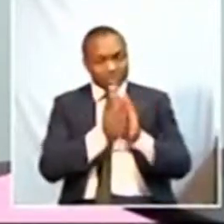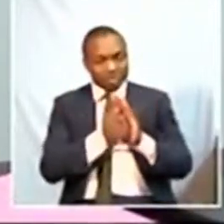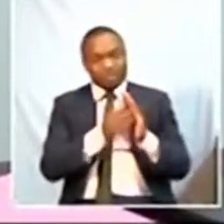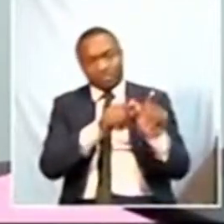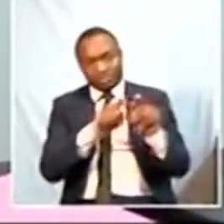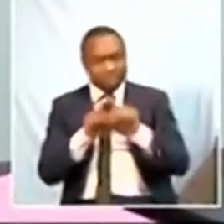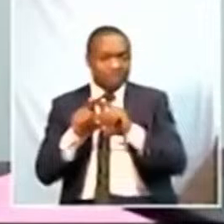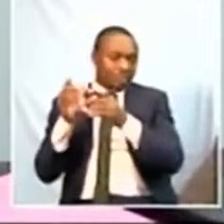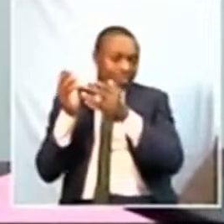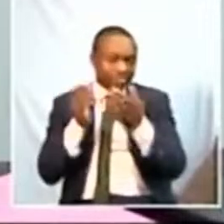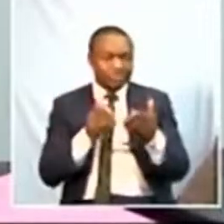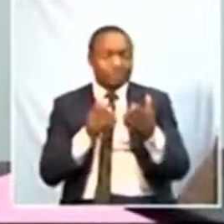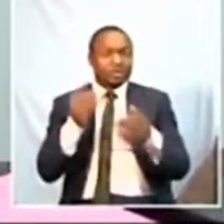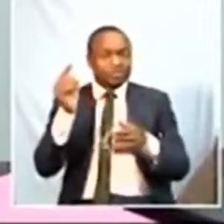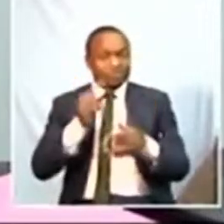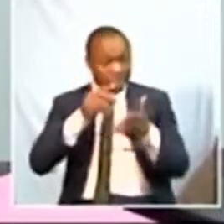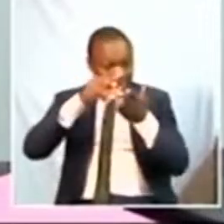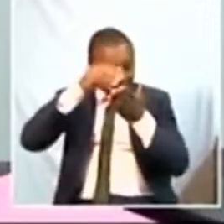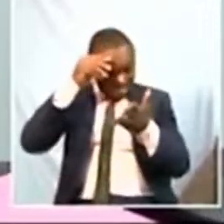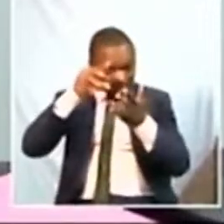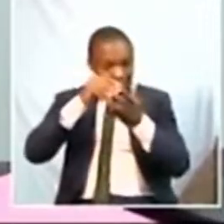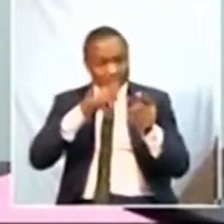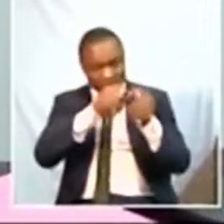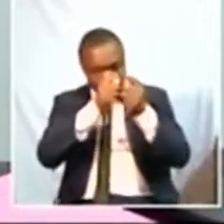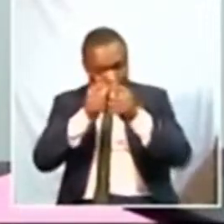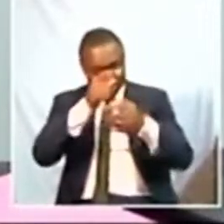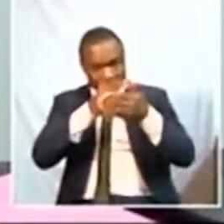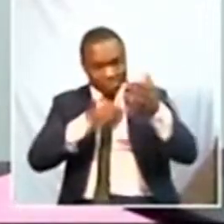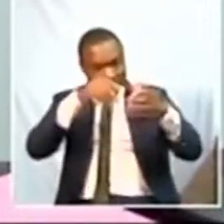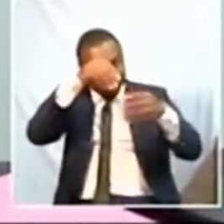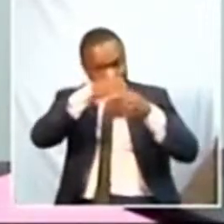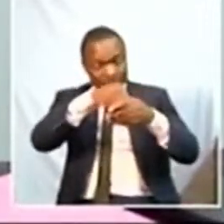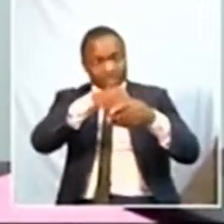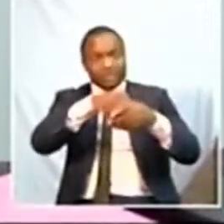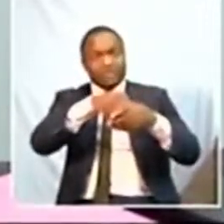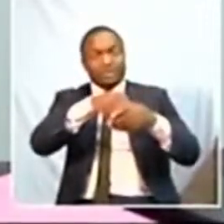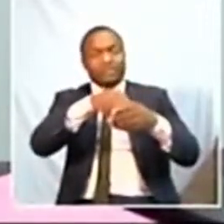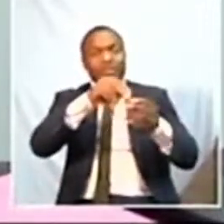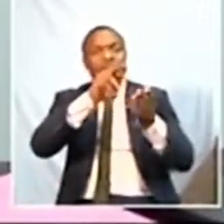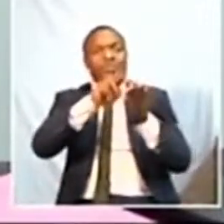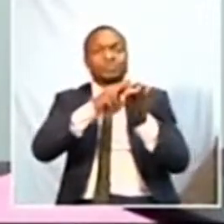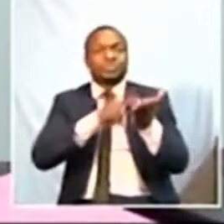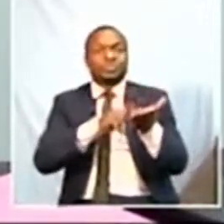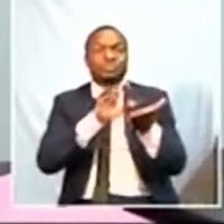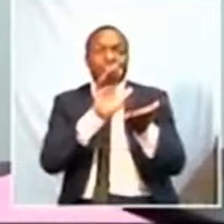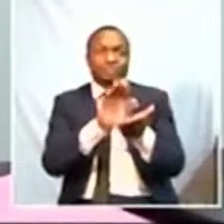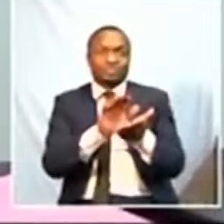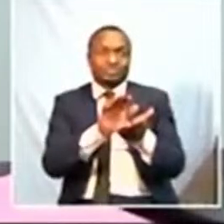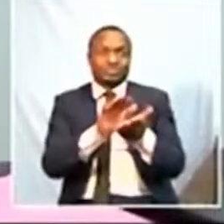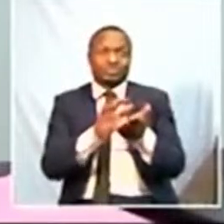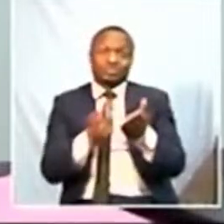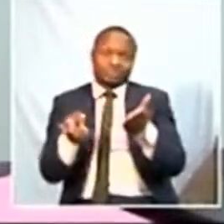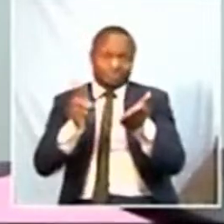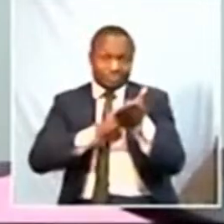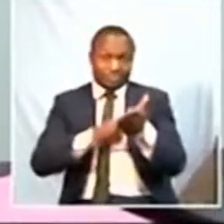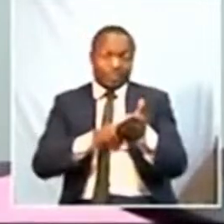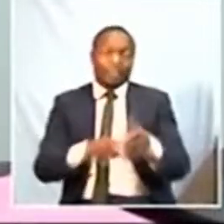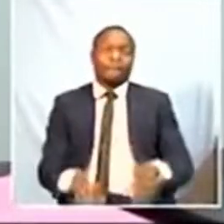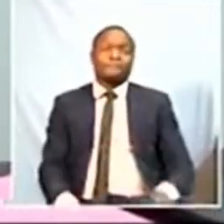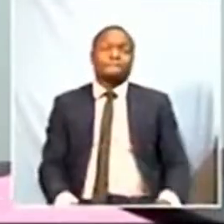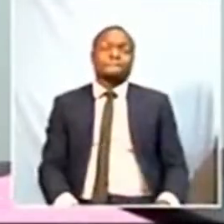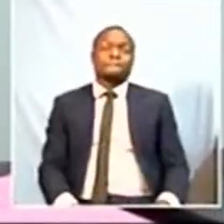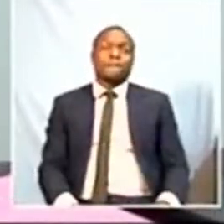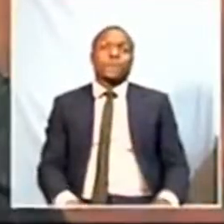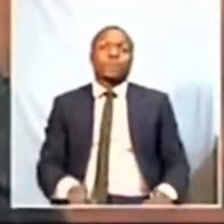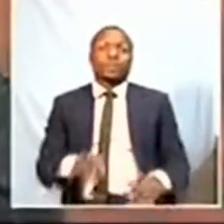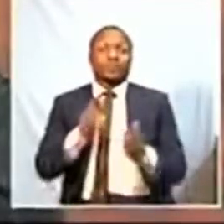that we come and learn it together what is in those documents. So just emphasize on that one. Yes, Chair.